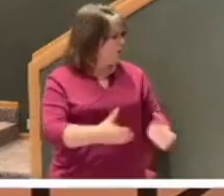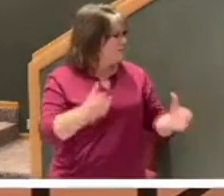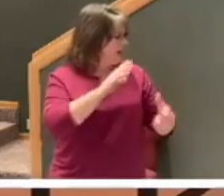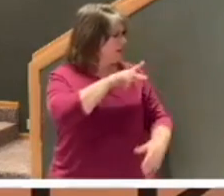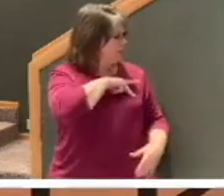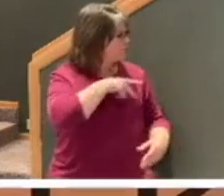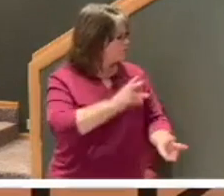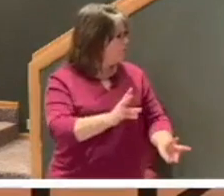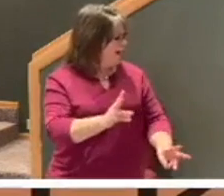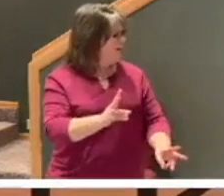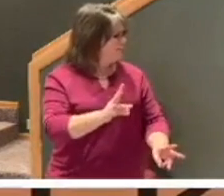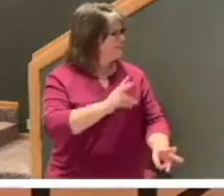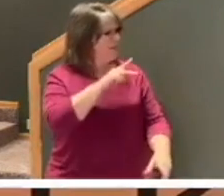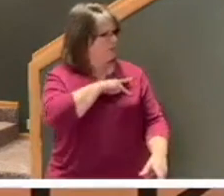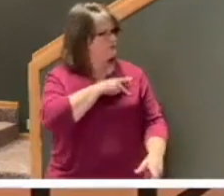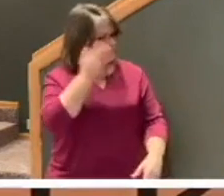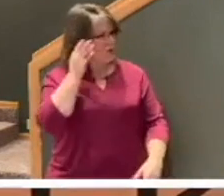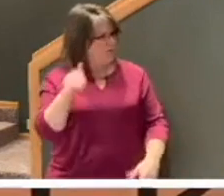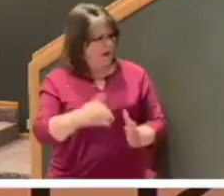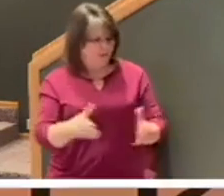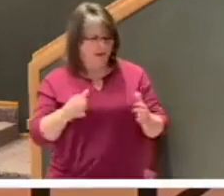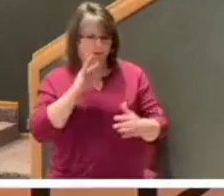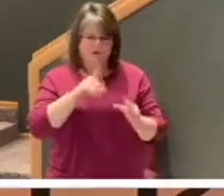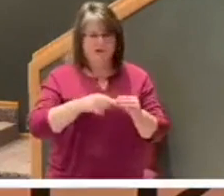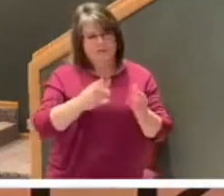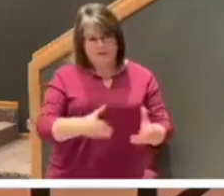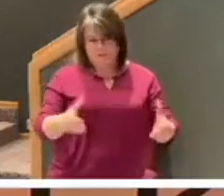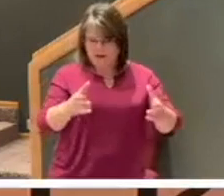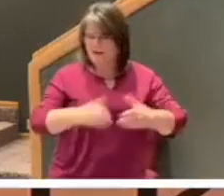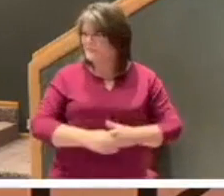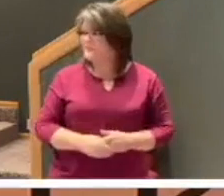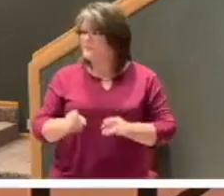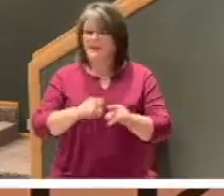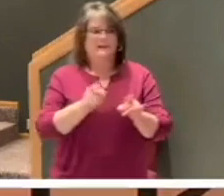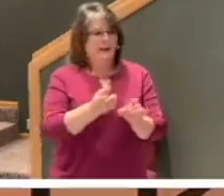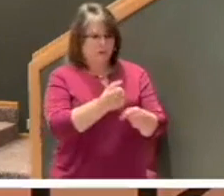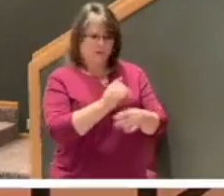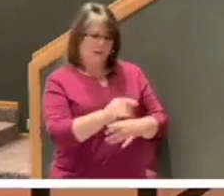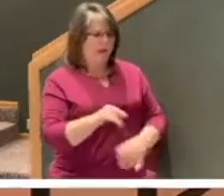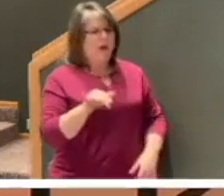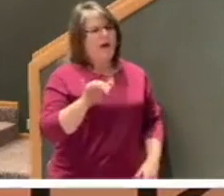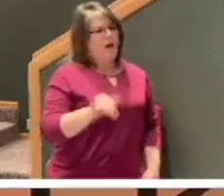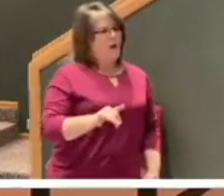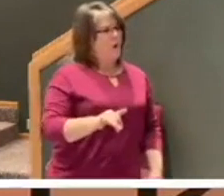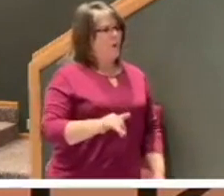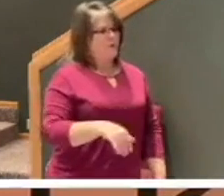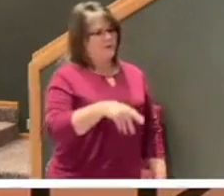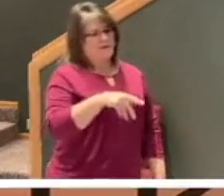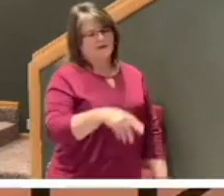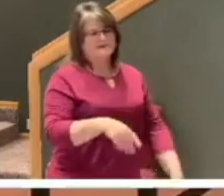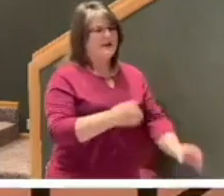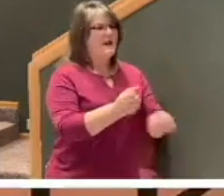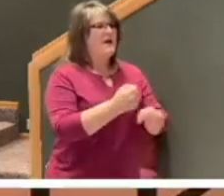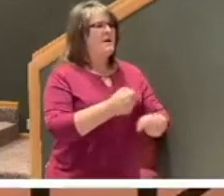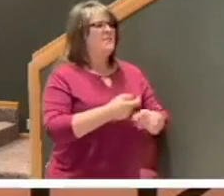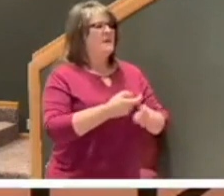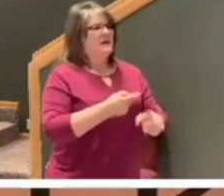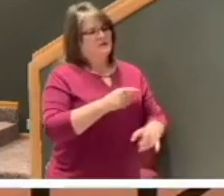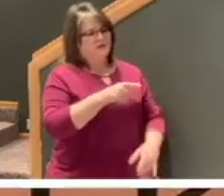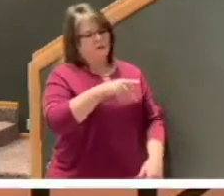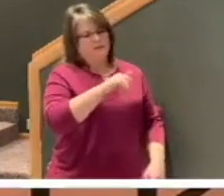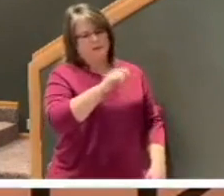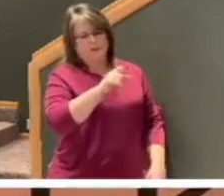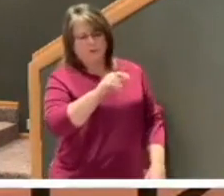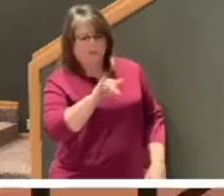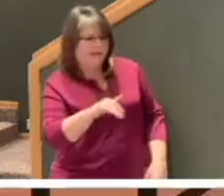personally. We talk about the bucket even like we made it. Oh yeah, that's pressed in a, that's made up of chemicals, the plastic in the